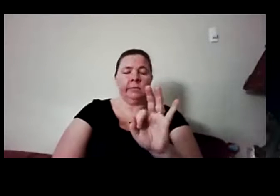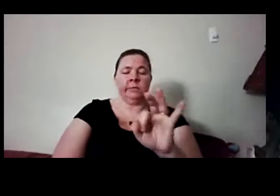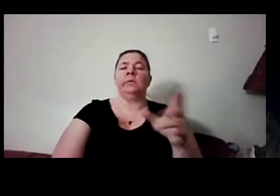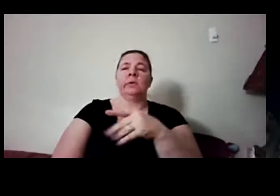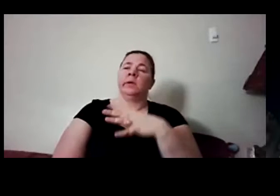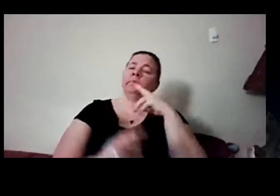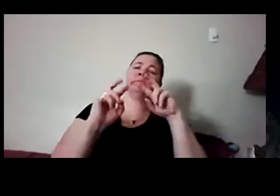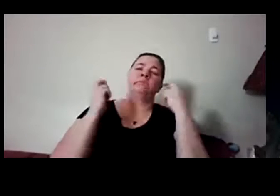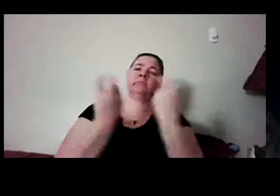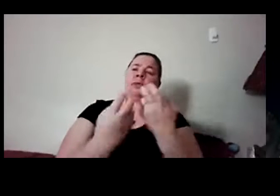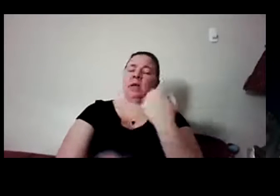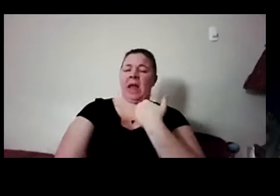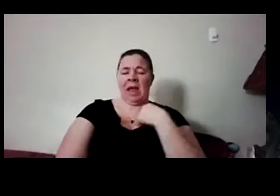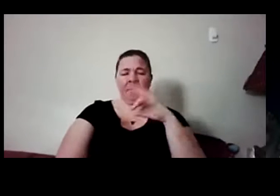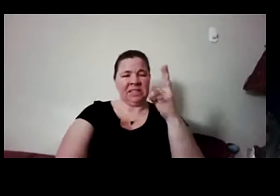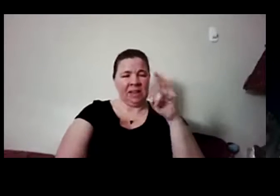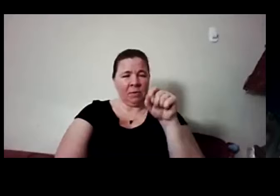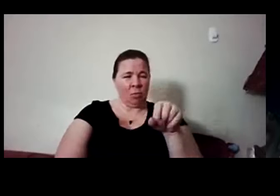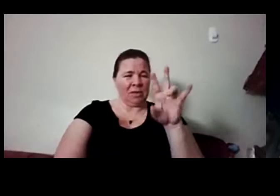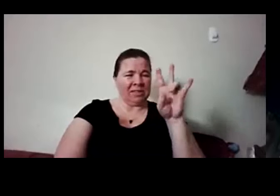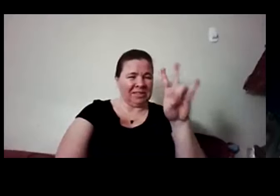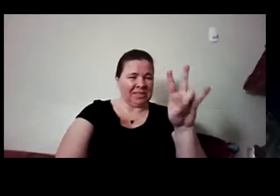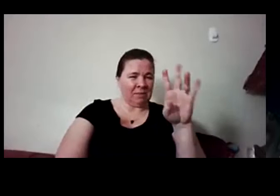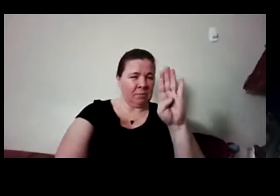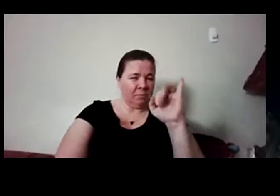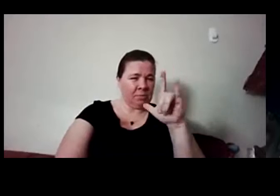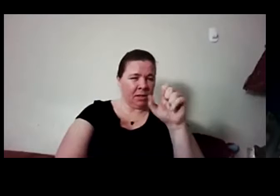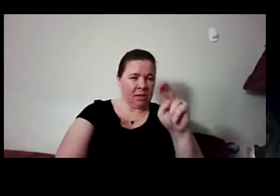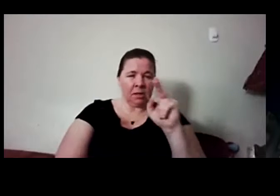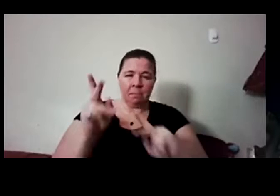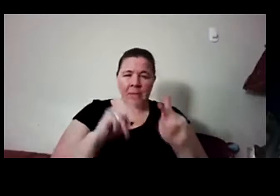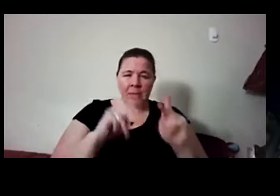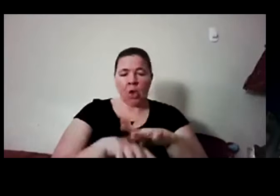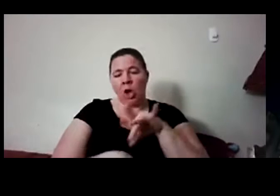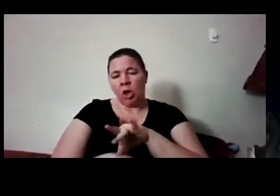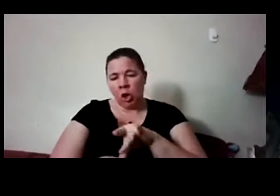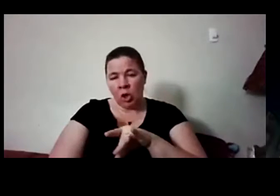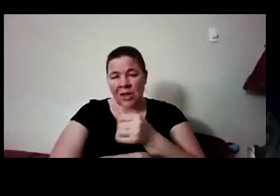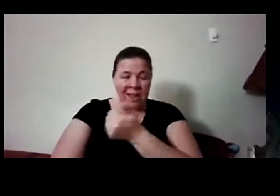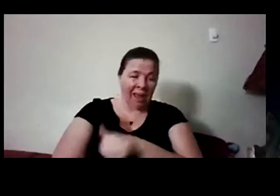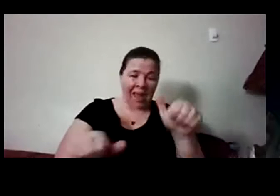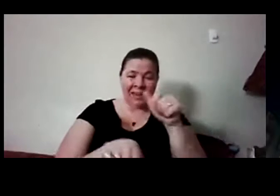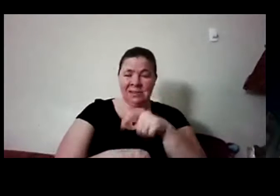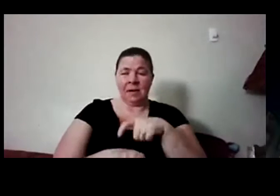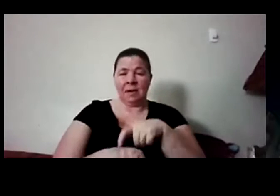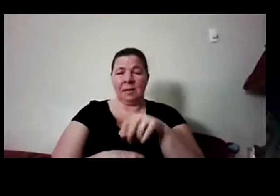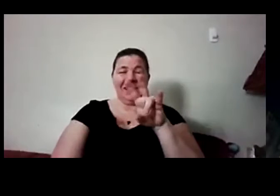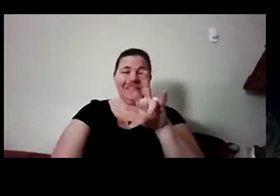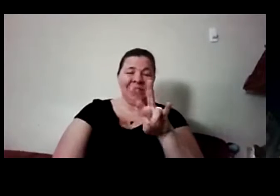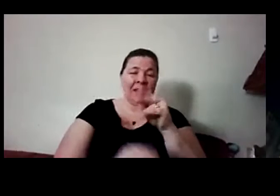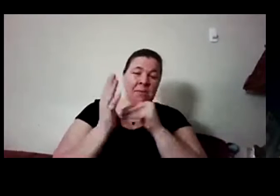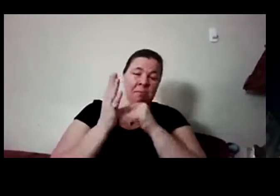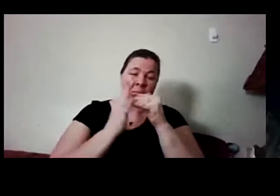well, we have about 7.7 billion people on Earth. And at any point in time, 7 million of